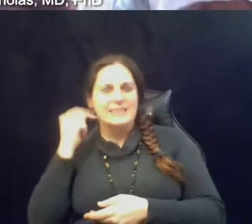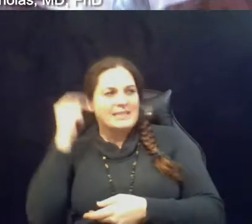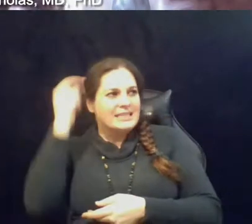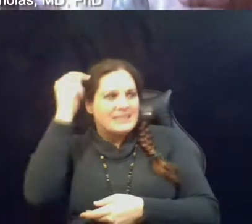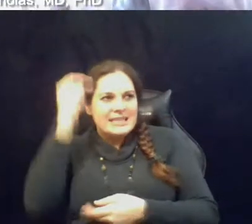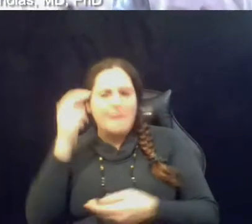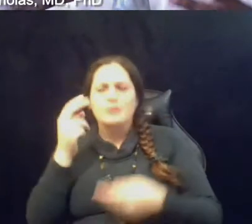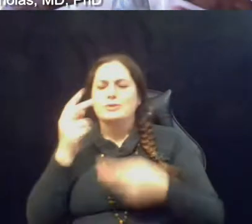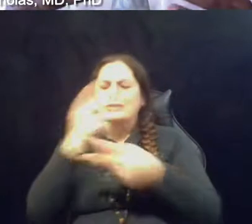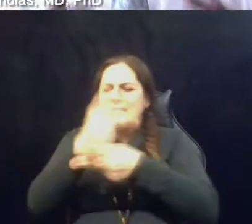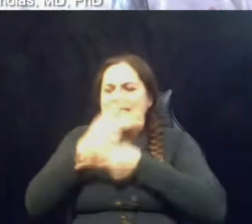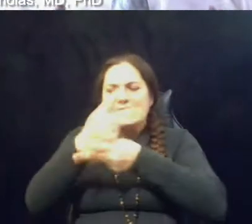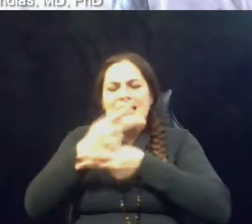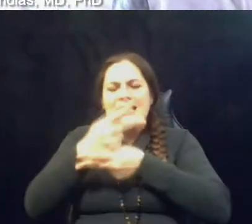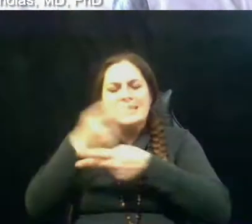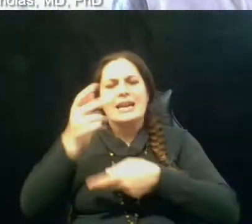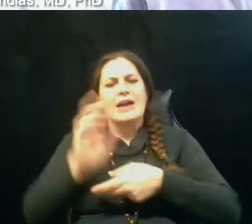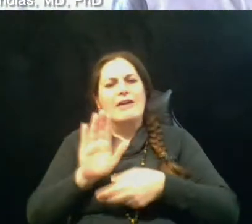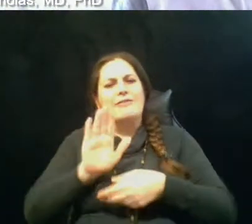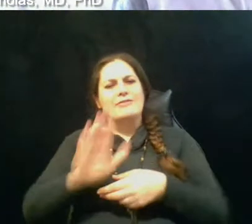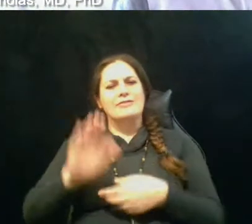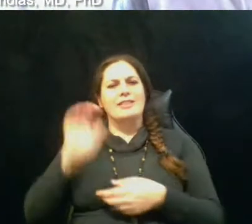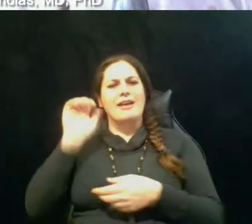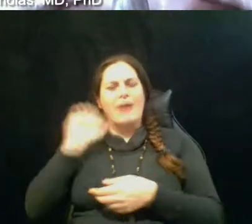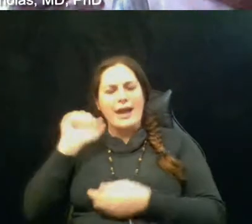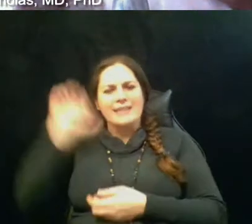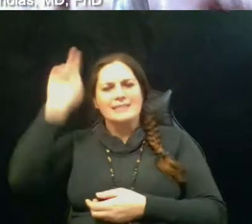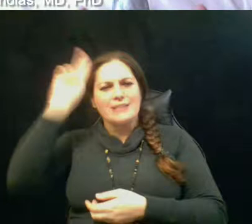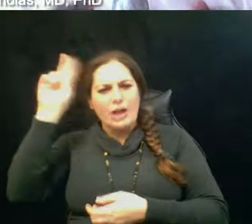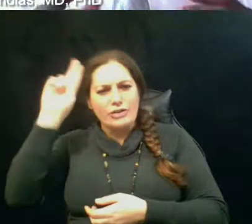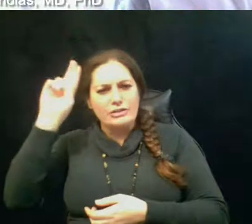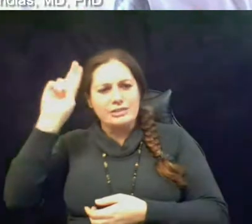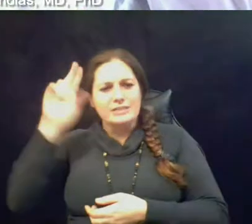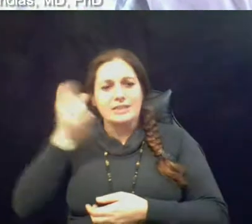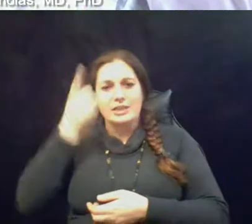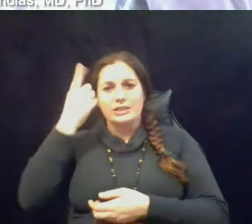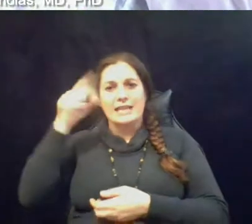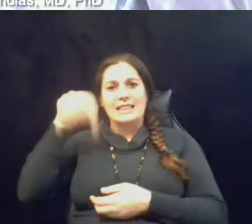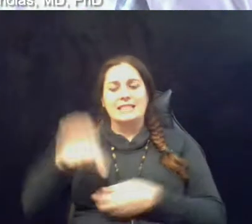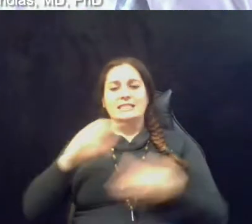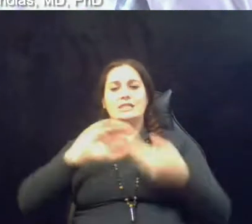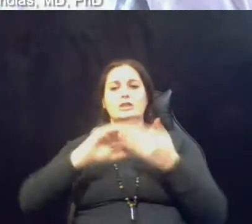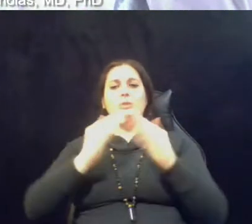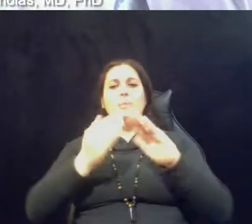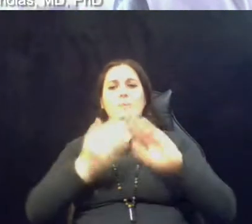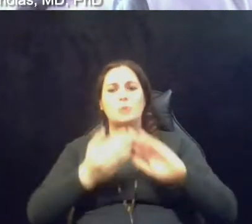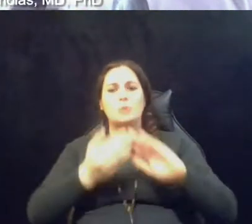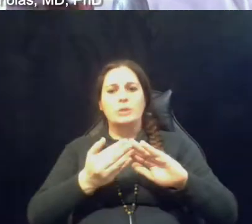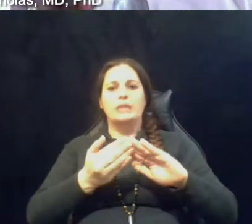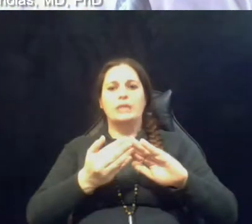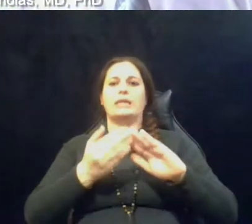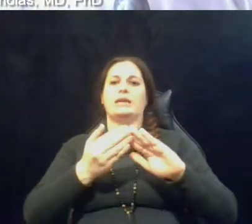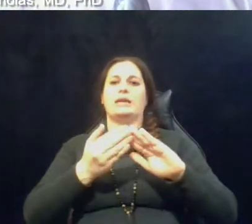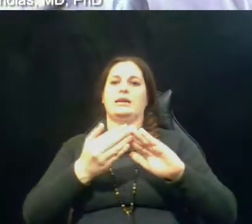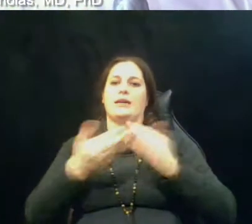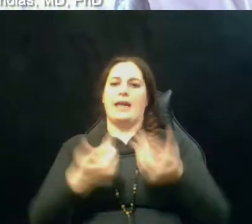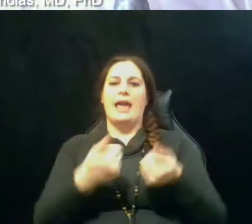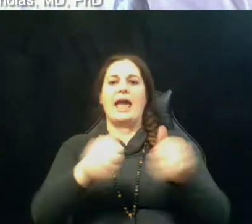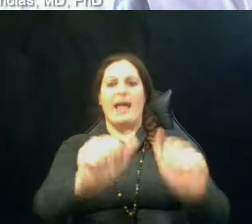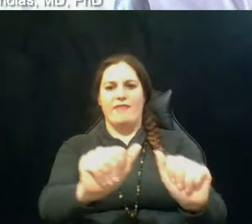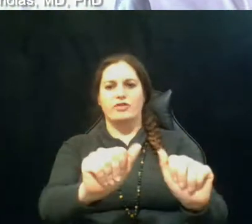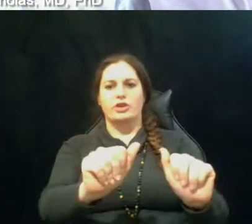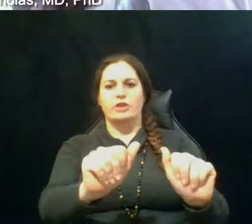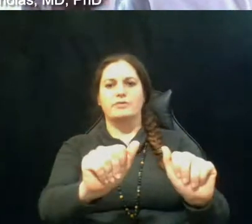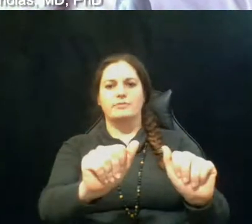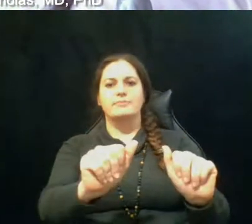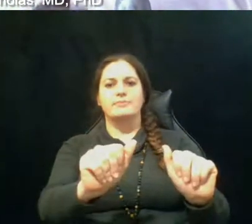you, this is a community effort. And I want to ask each and every one of you out there listening to this and hear the sound